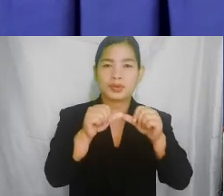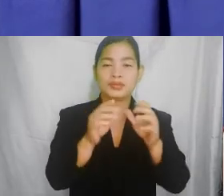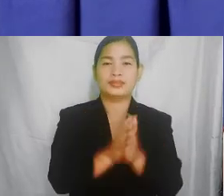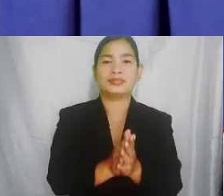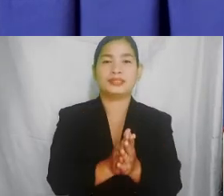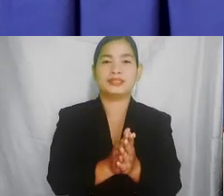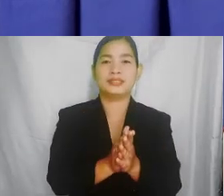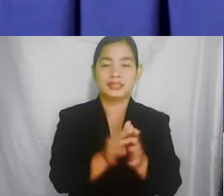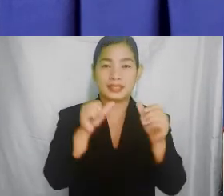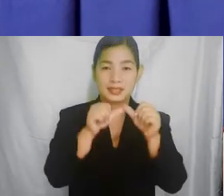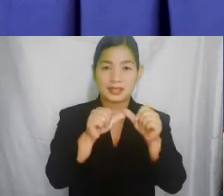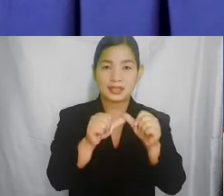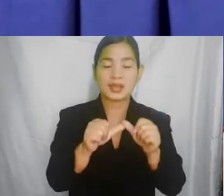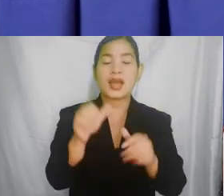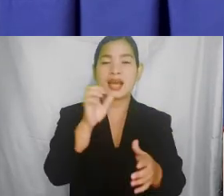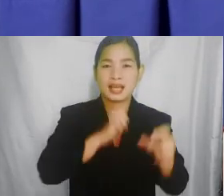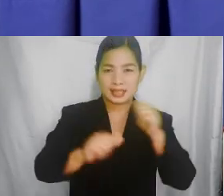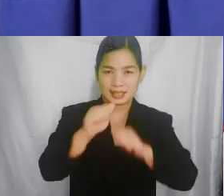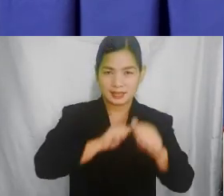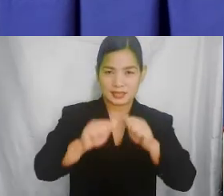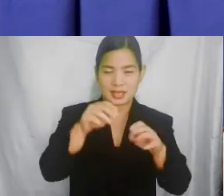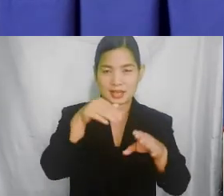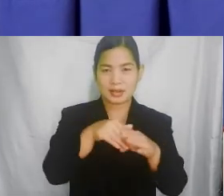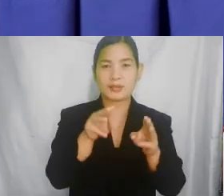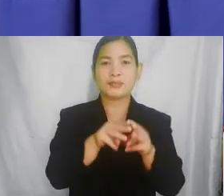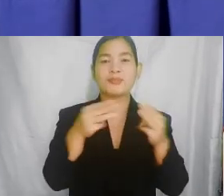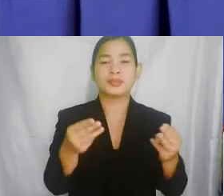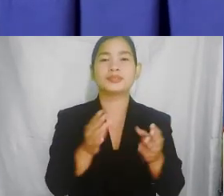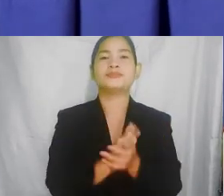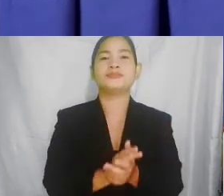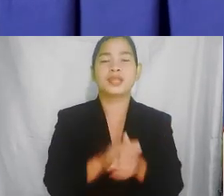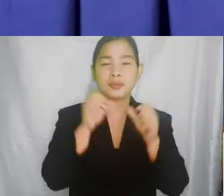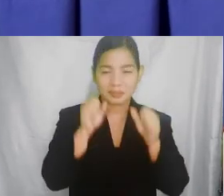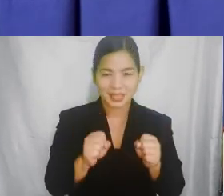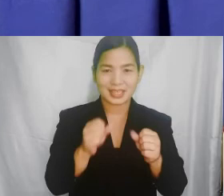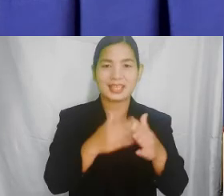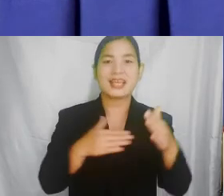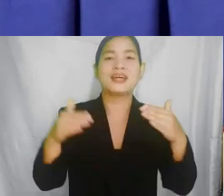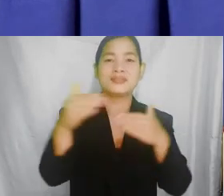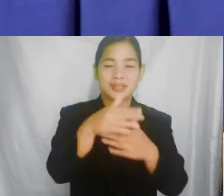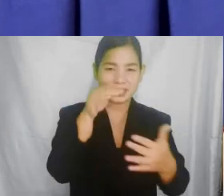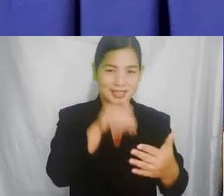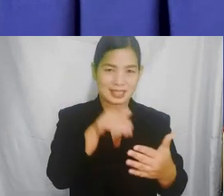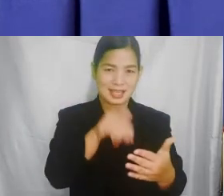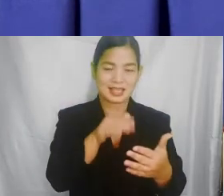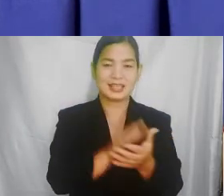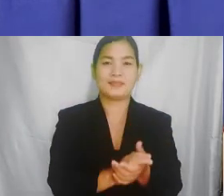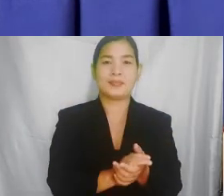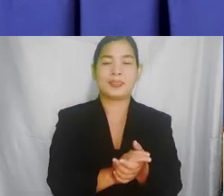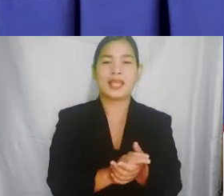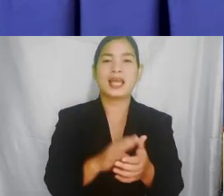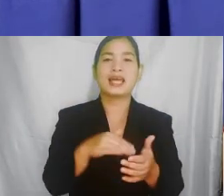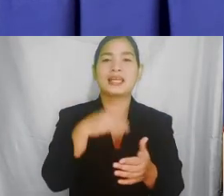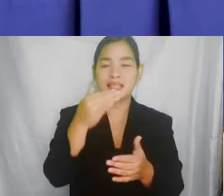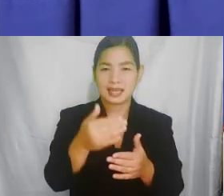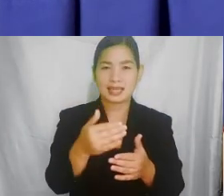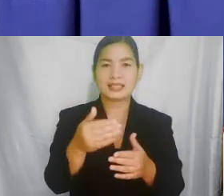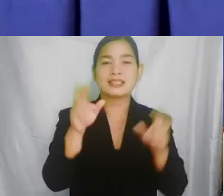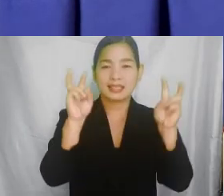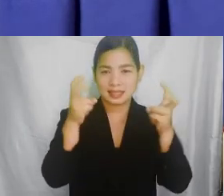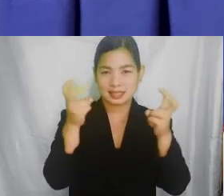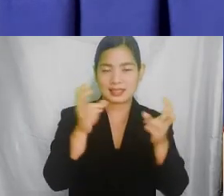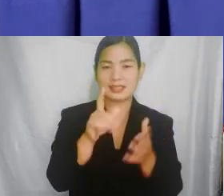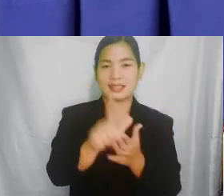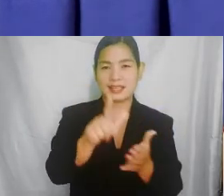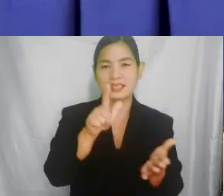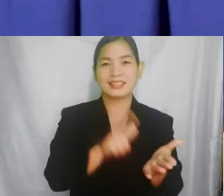our topic further, you may do the exercises provided in your modules. You may also have an advanced study of your topics